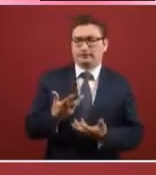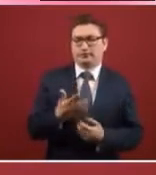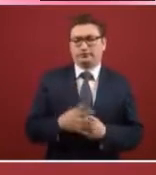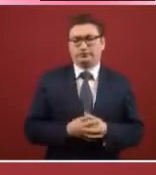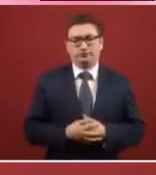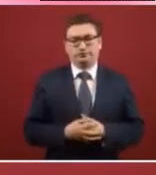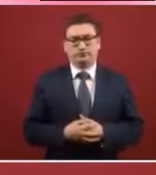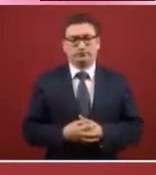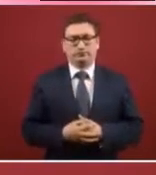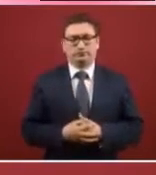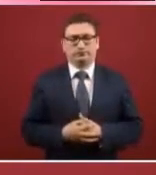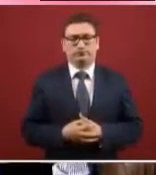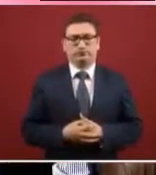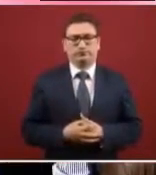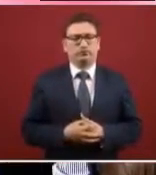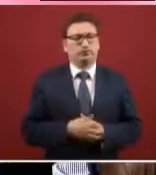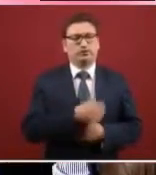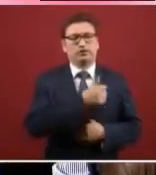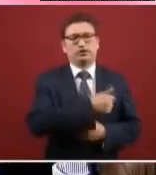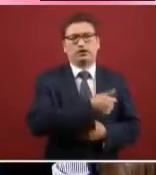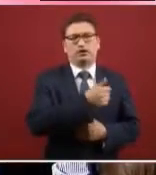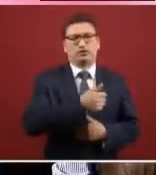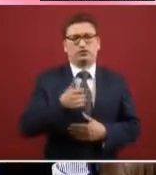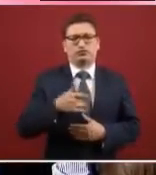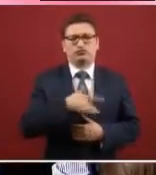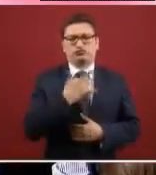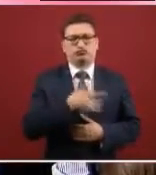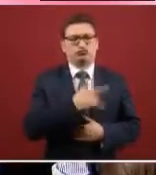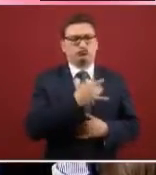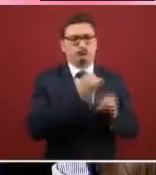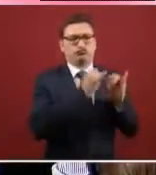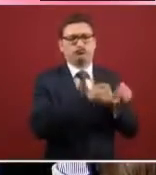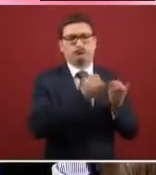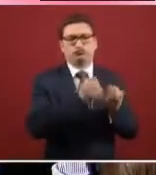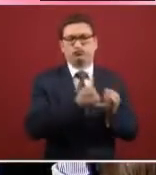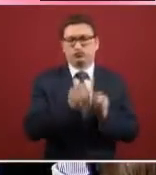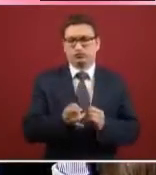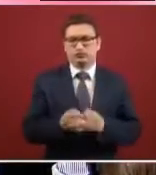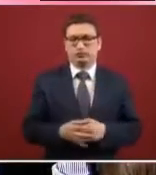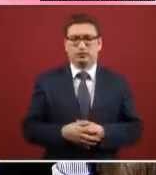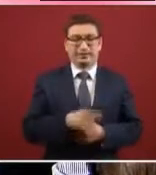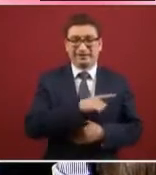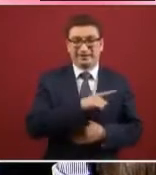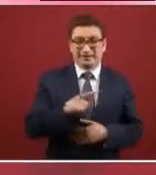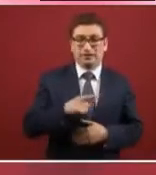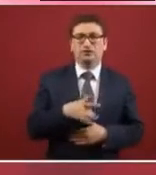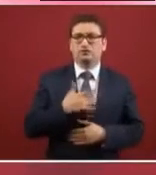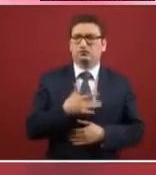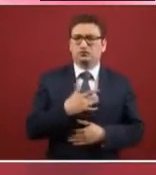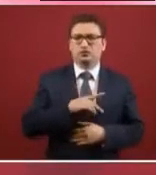concepción with a concept that was very individualist, no de servidores públicos, not public